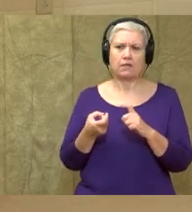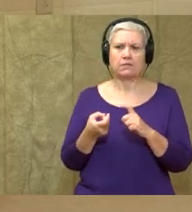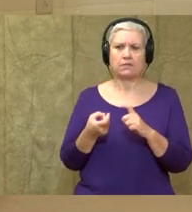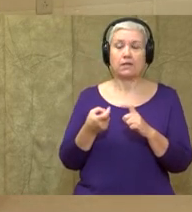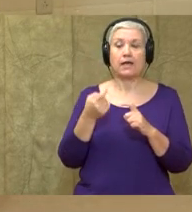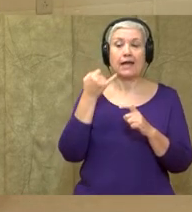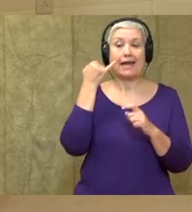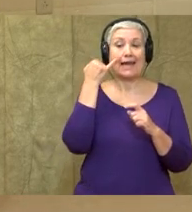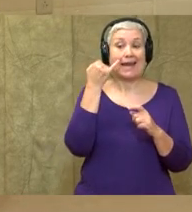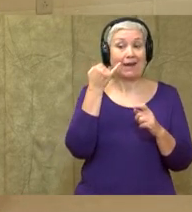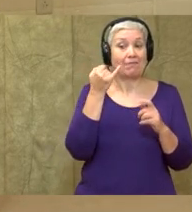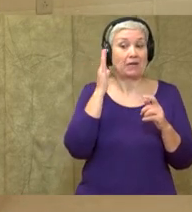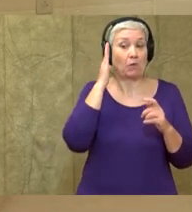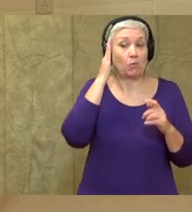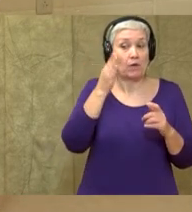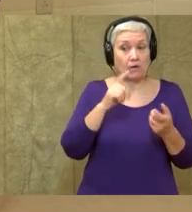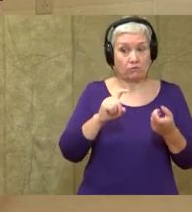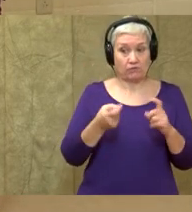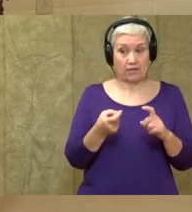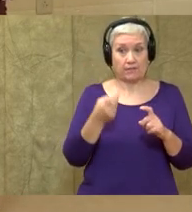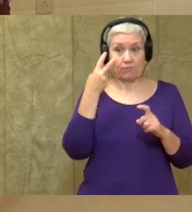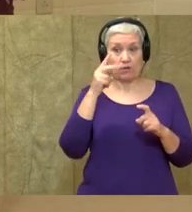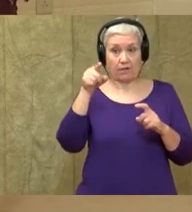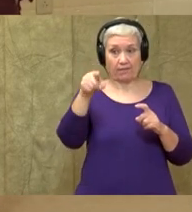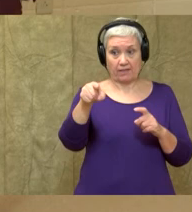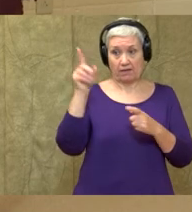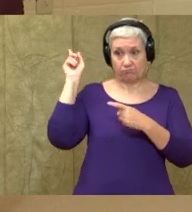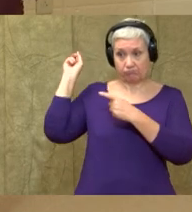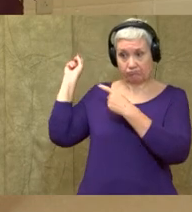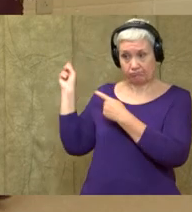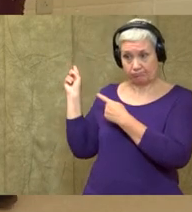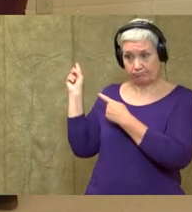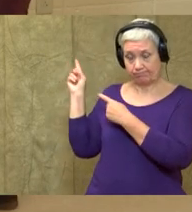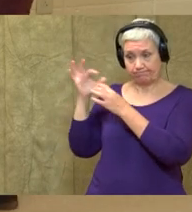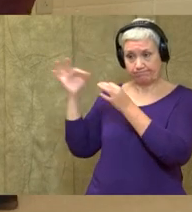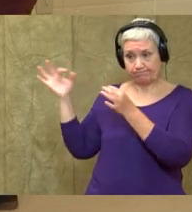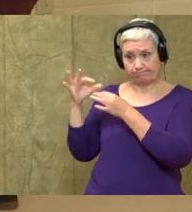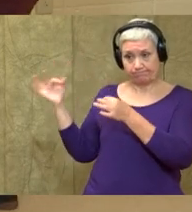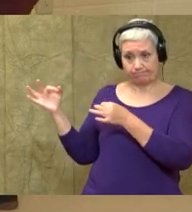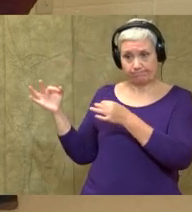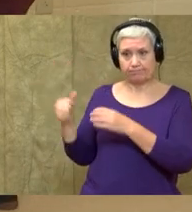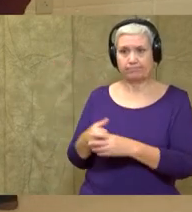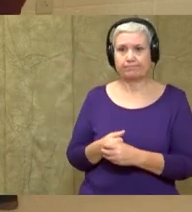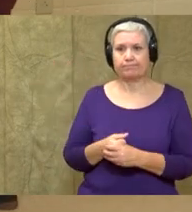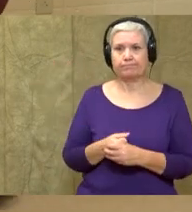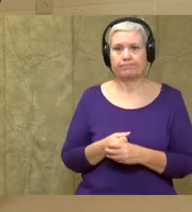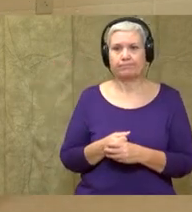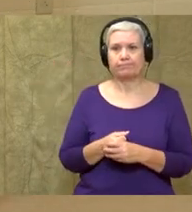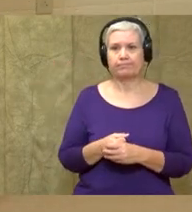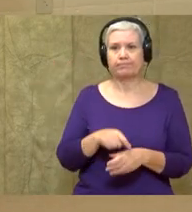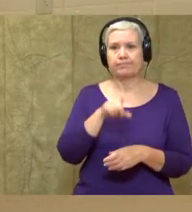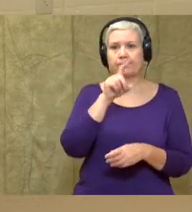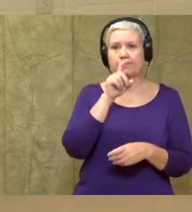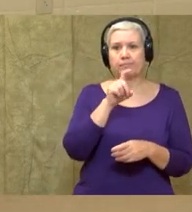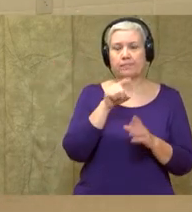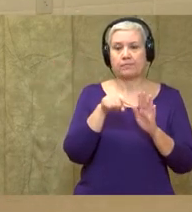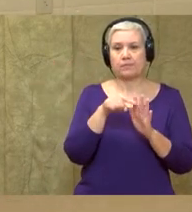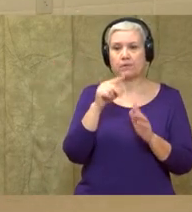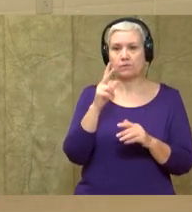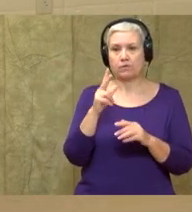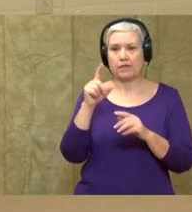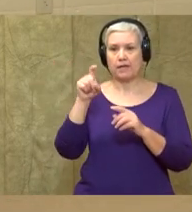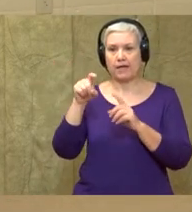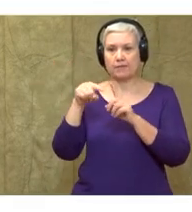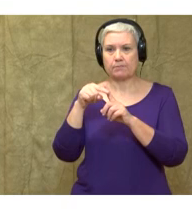if it would change, if we're looking at these two equations? So the quantity x plus 3 times the quantity x plus 5 is equal to